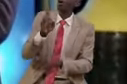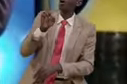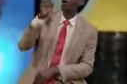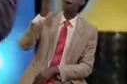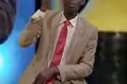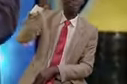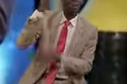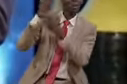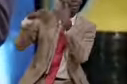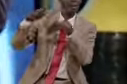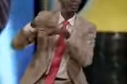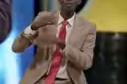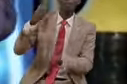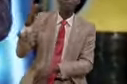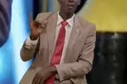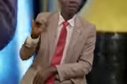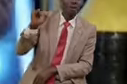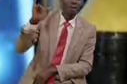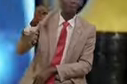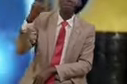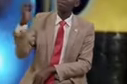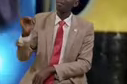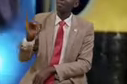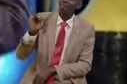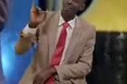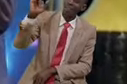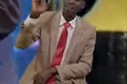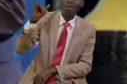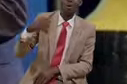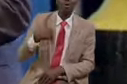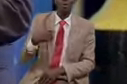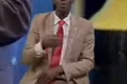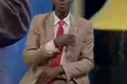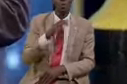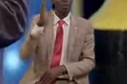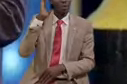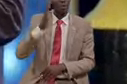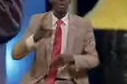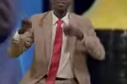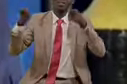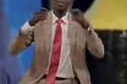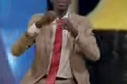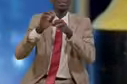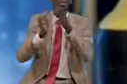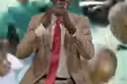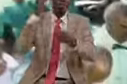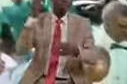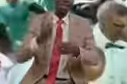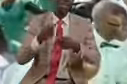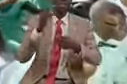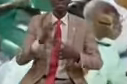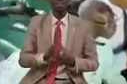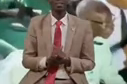forever, forever, forever, we will reign in Jesus' name.